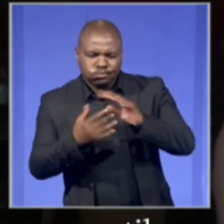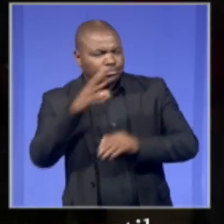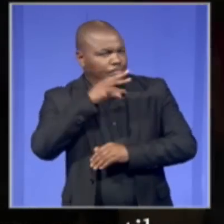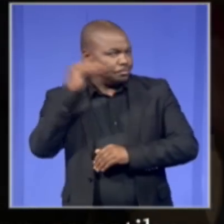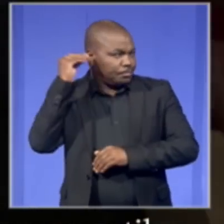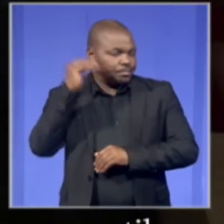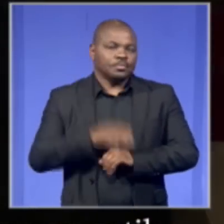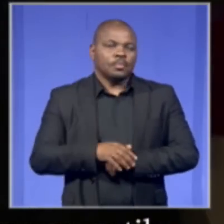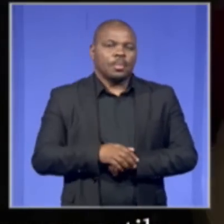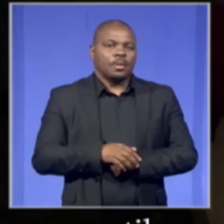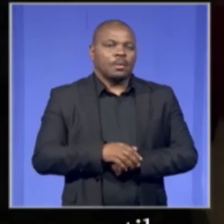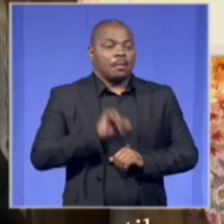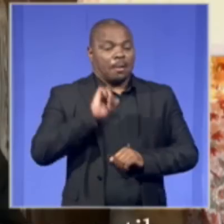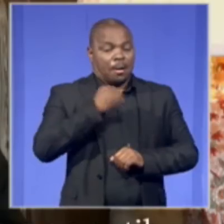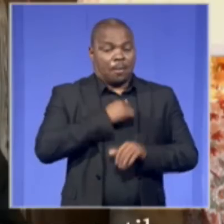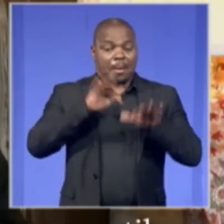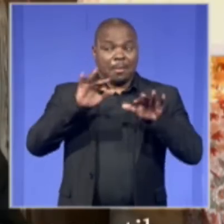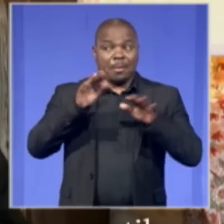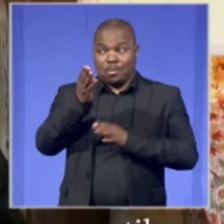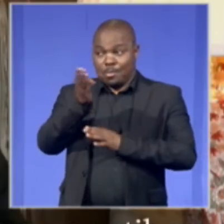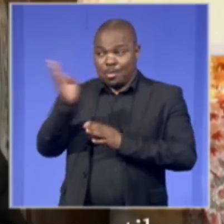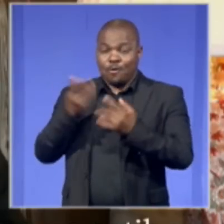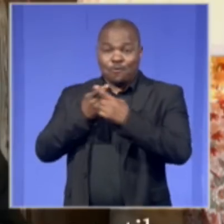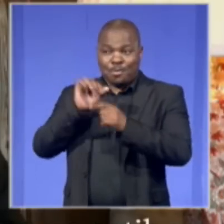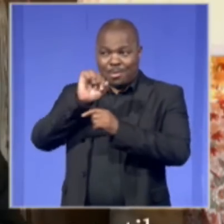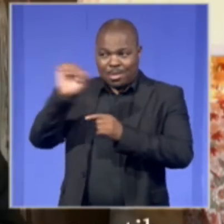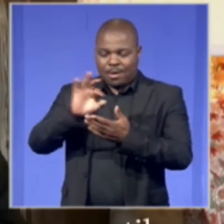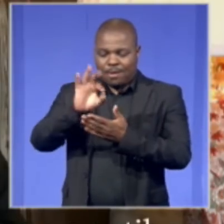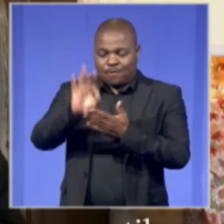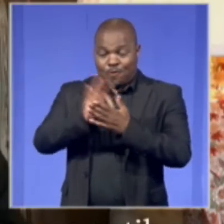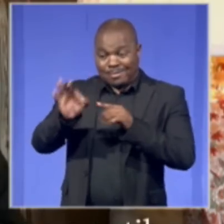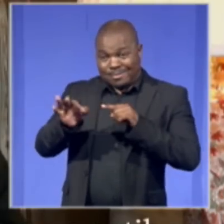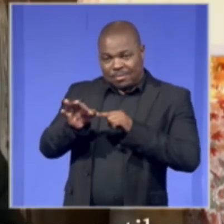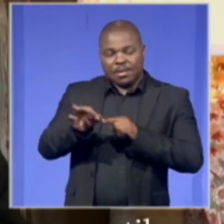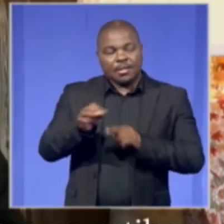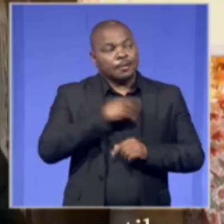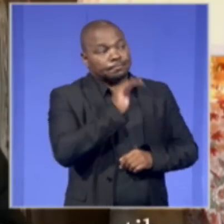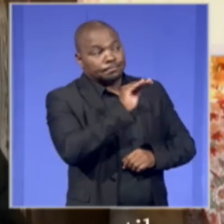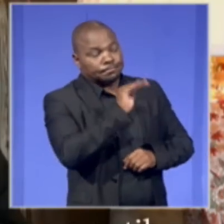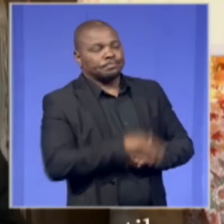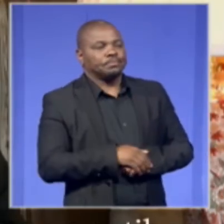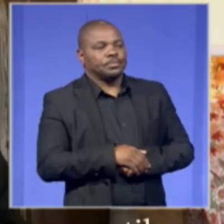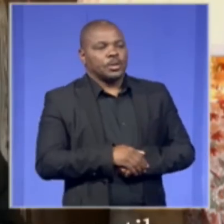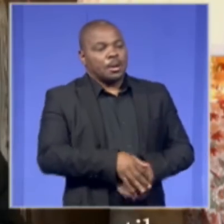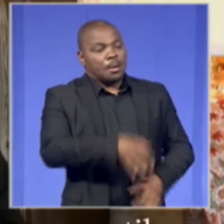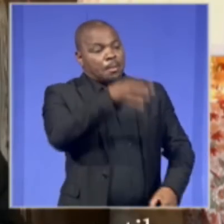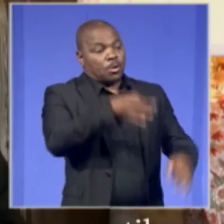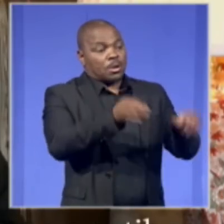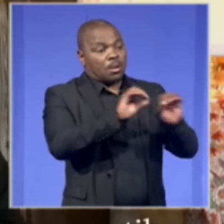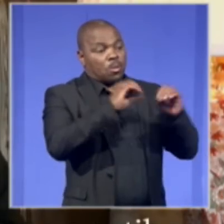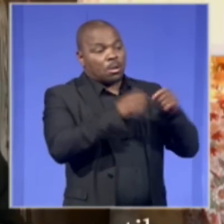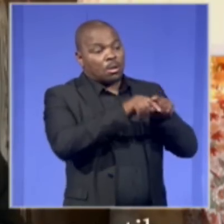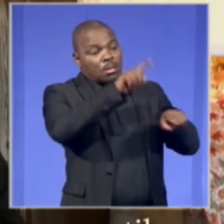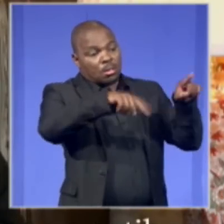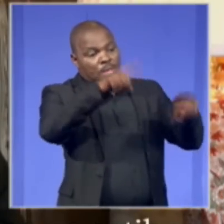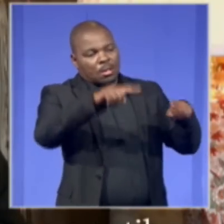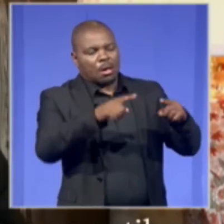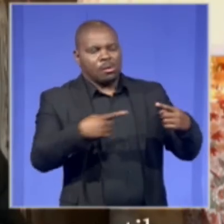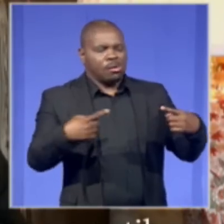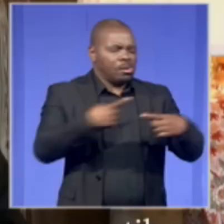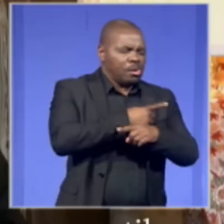Our people, through their votes, called on political parties to put their differences